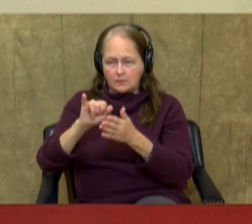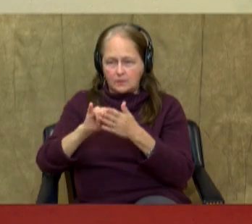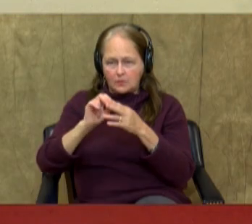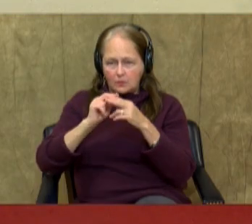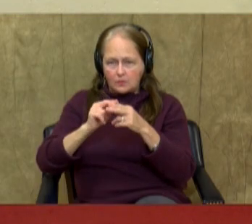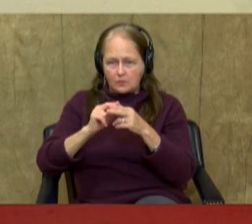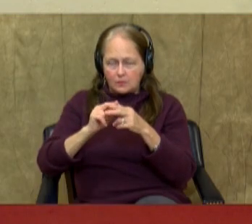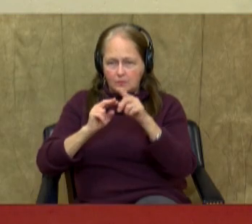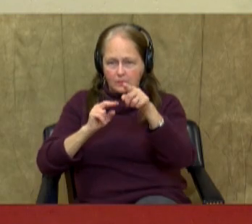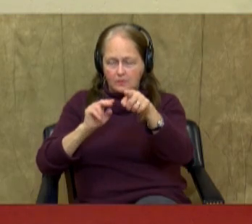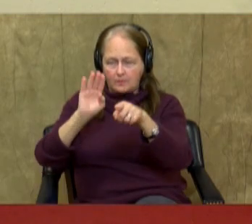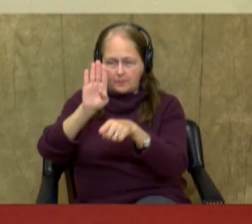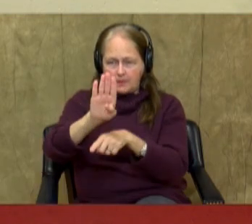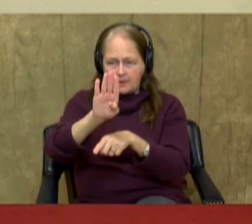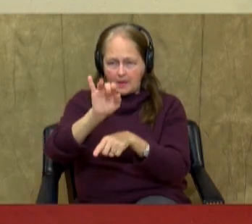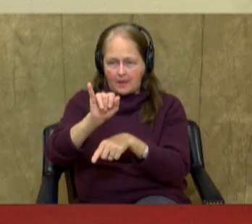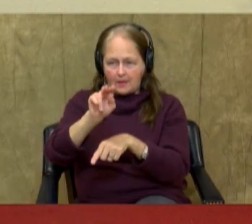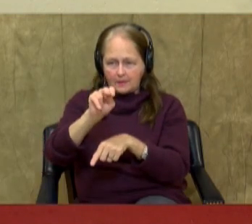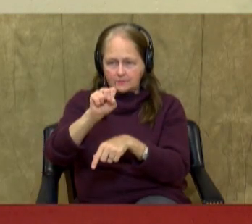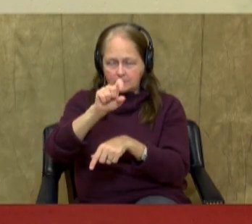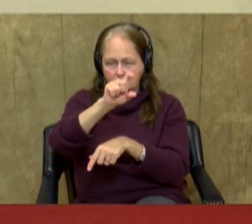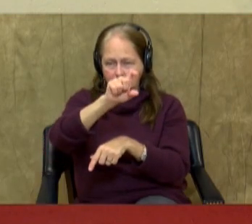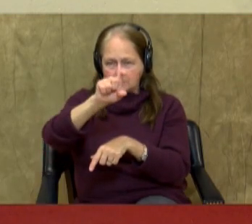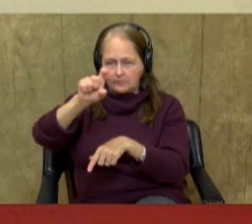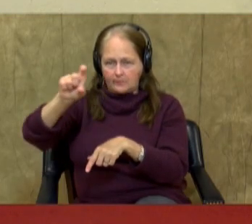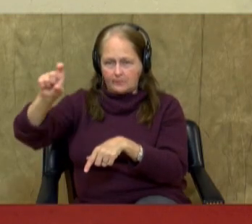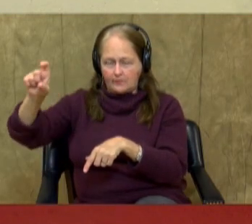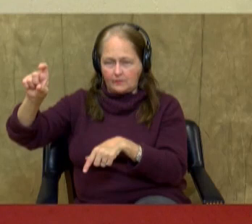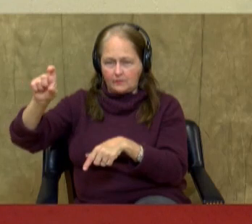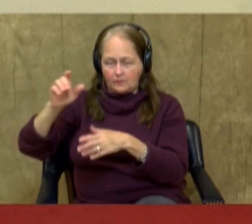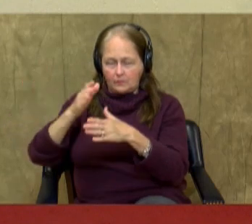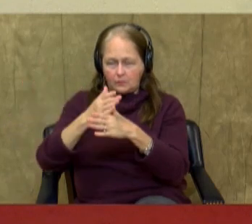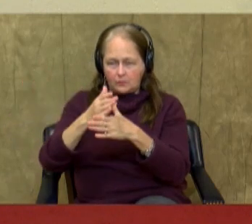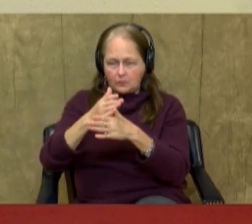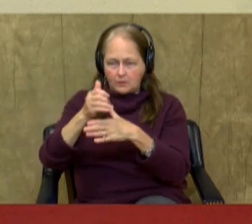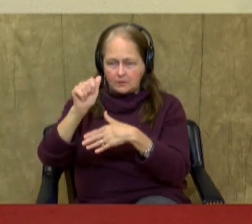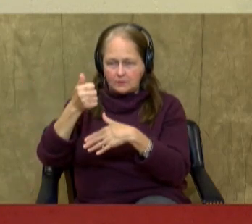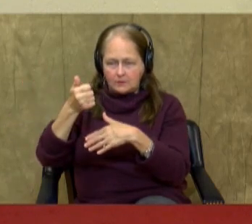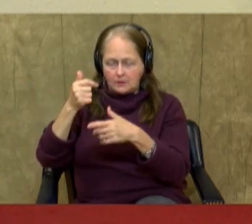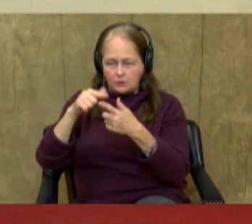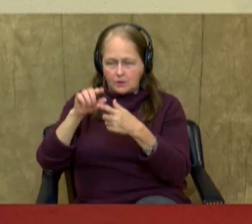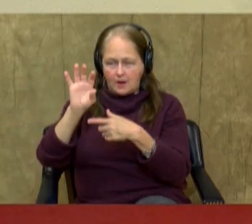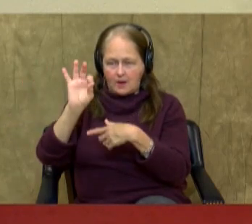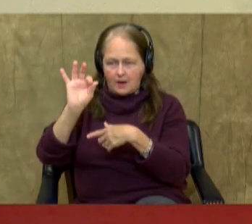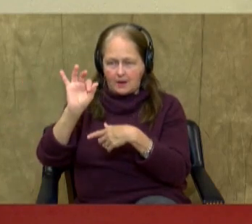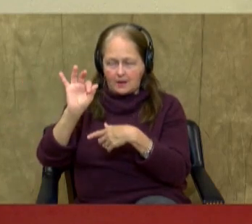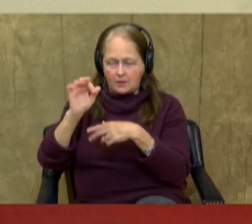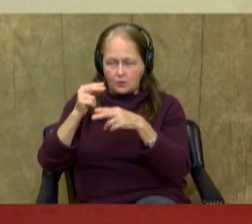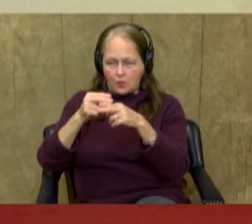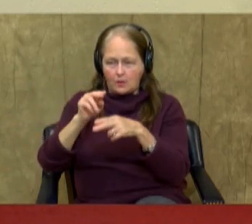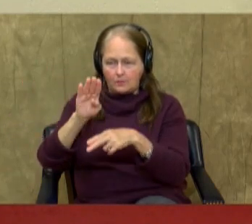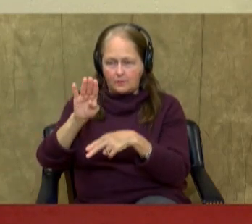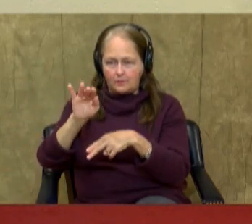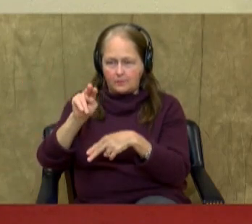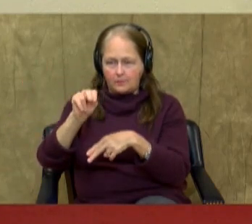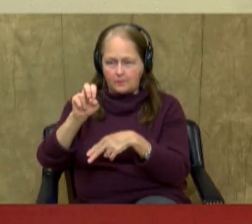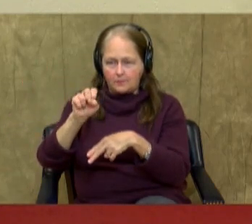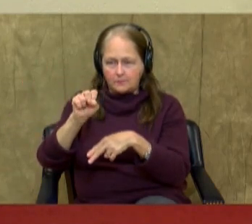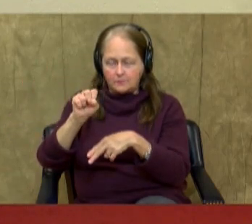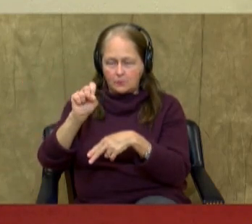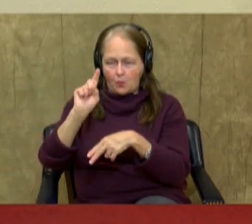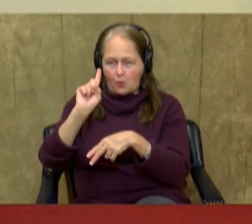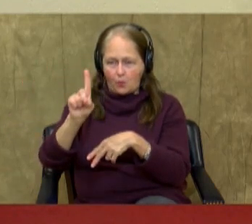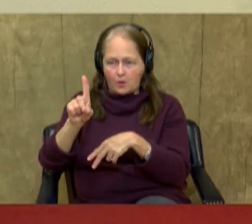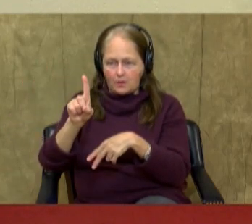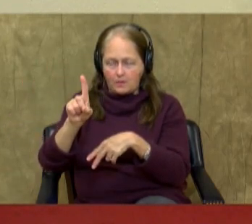are called bins, which means between 10 and 19. That's bin 1. It's just